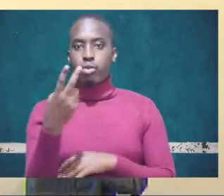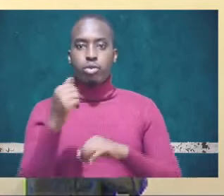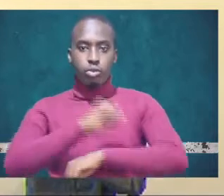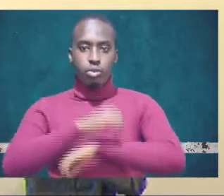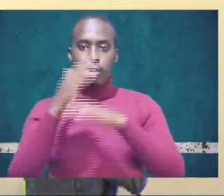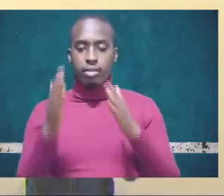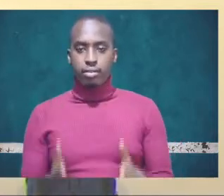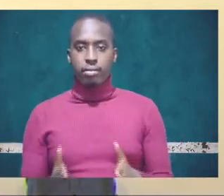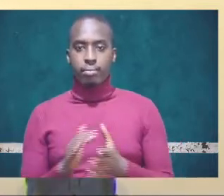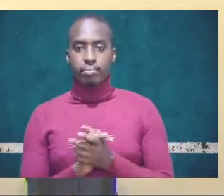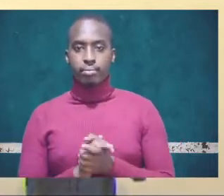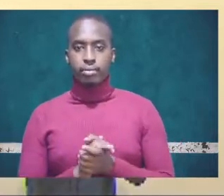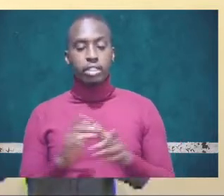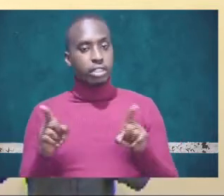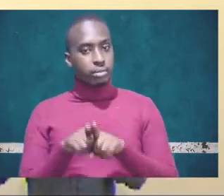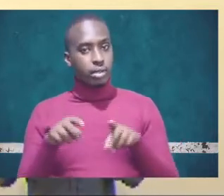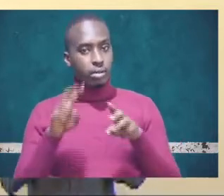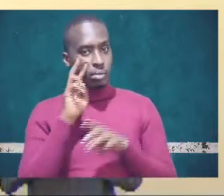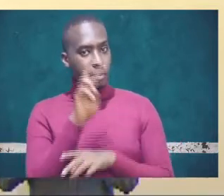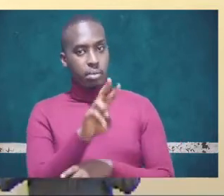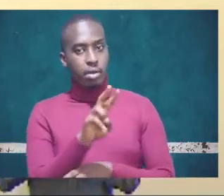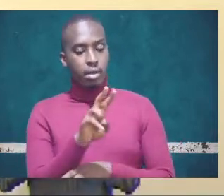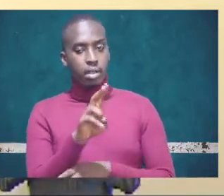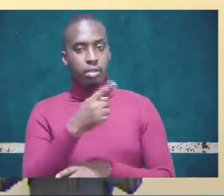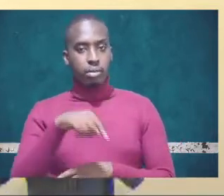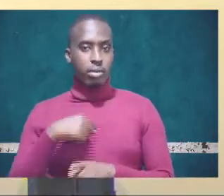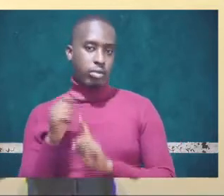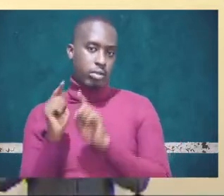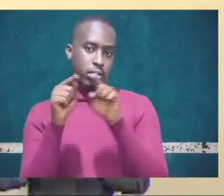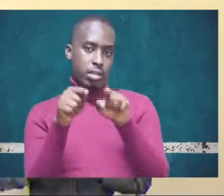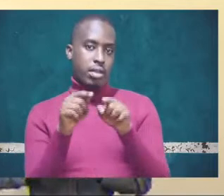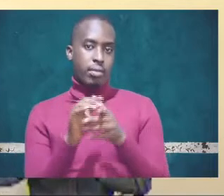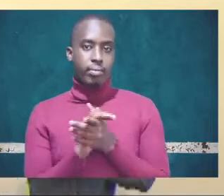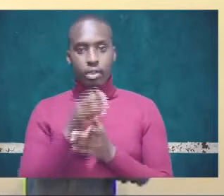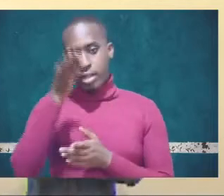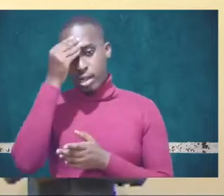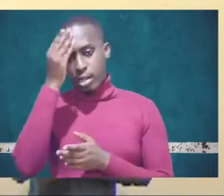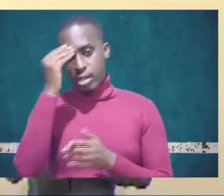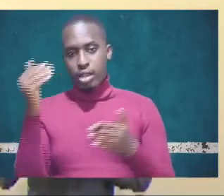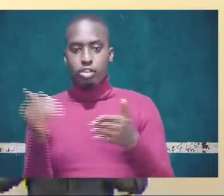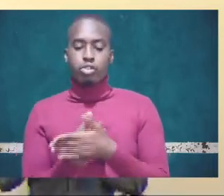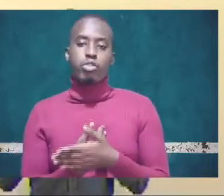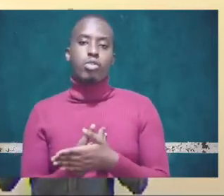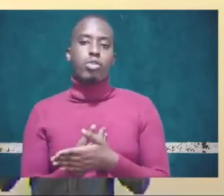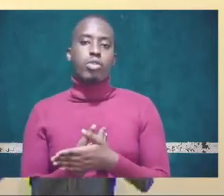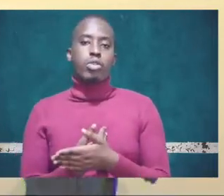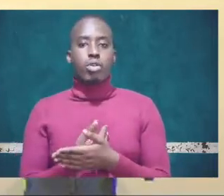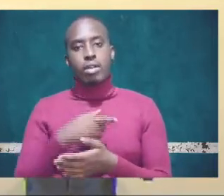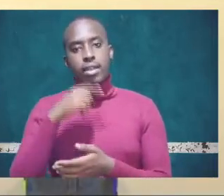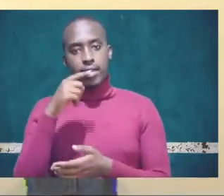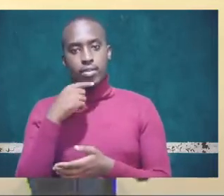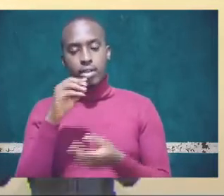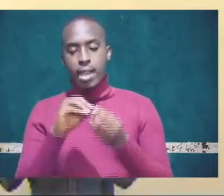students. And as you can see, we are going to learn a new lesson. Lesson number